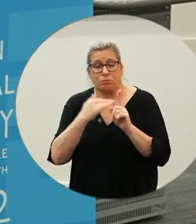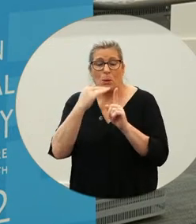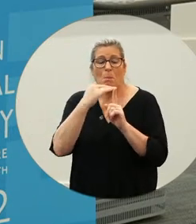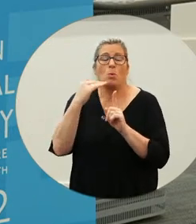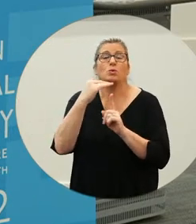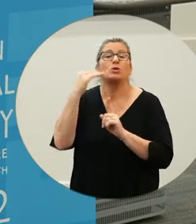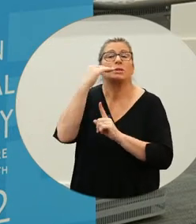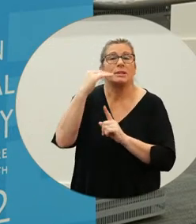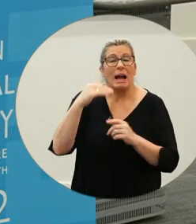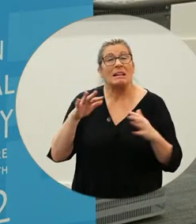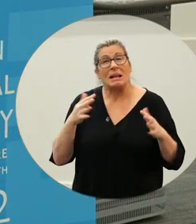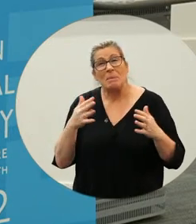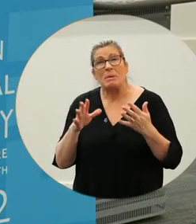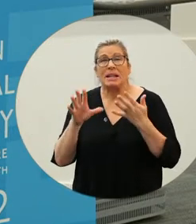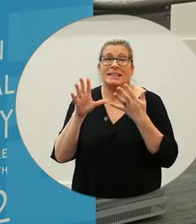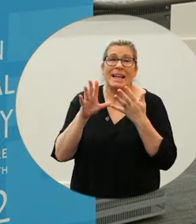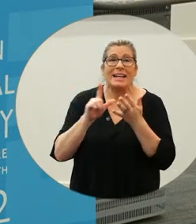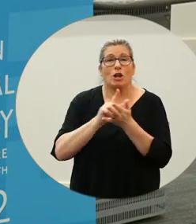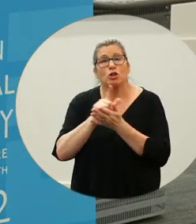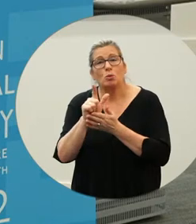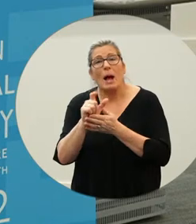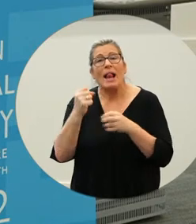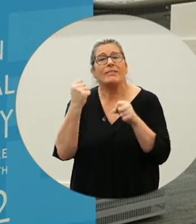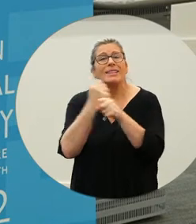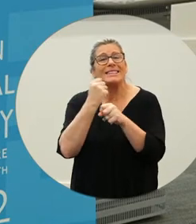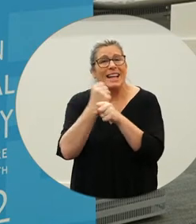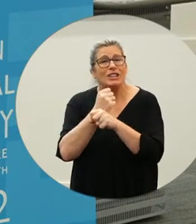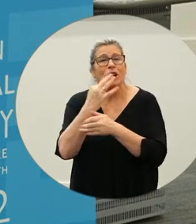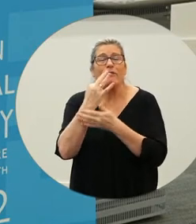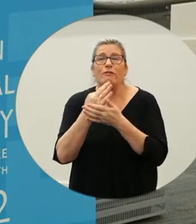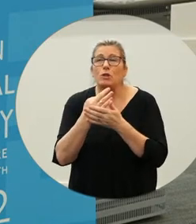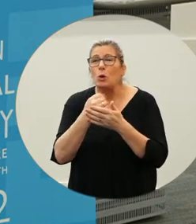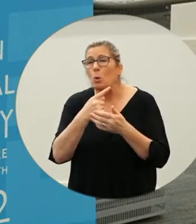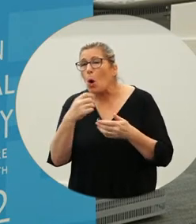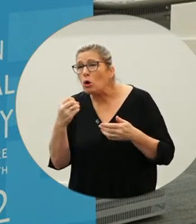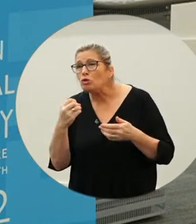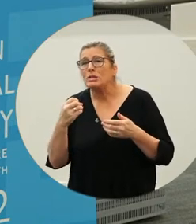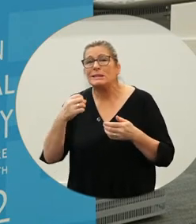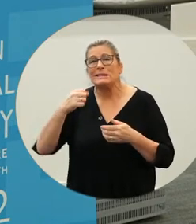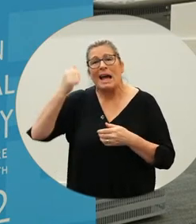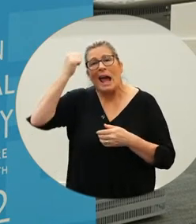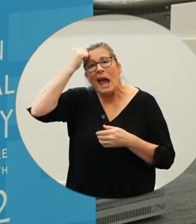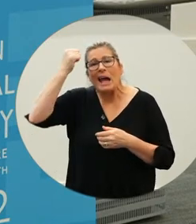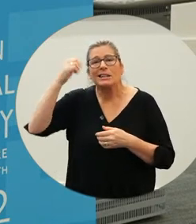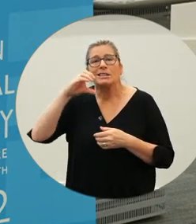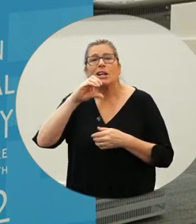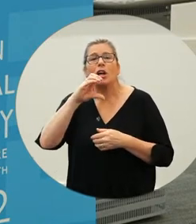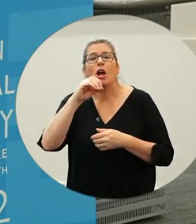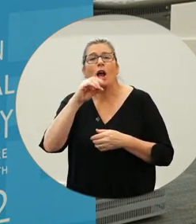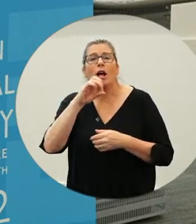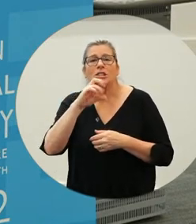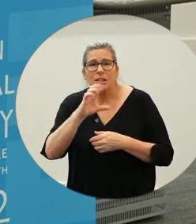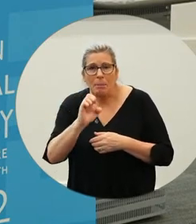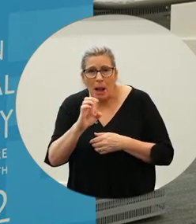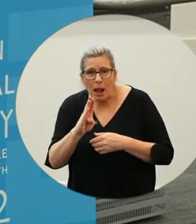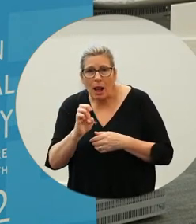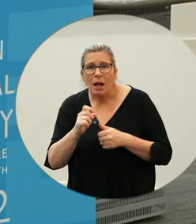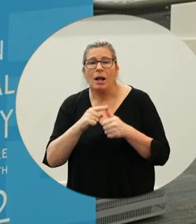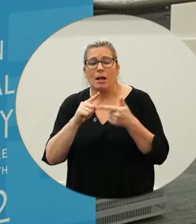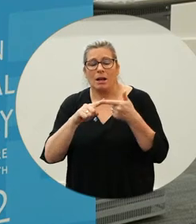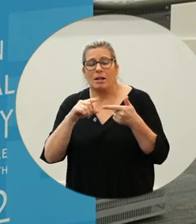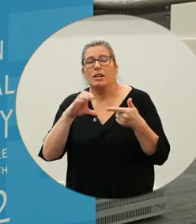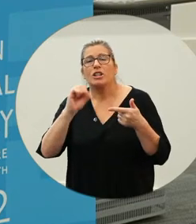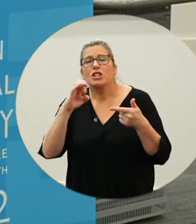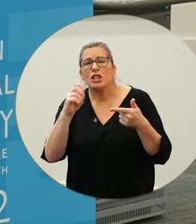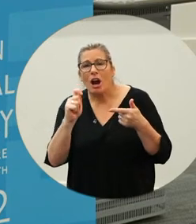have maybe 10 or 12 stations with a couple of hundred head constables, sergeants, and constables. They were